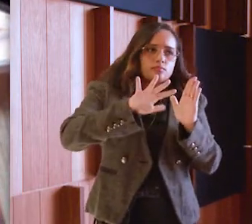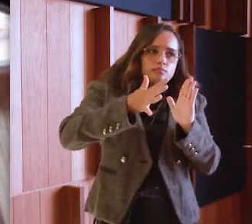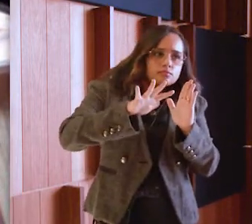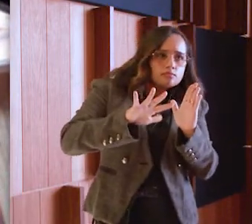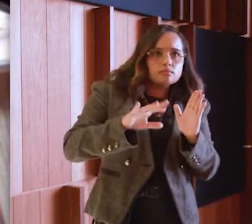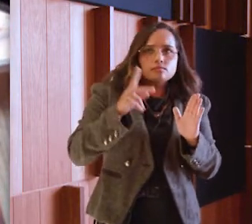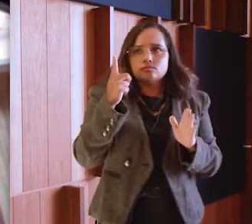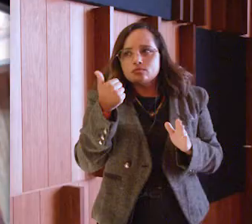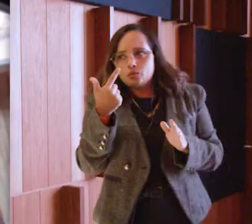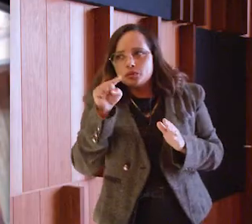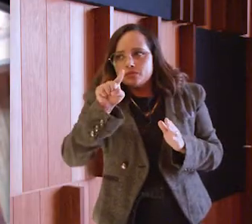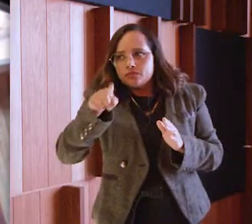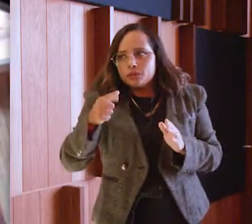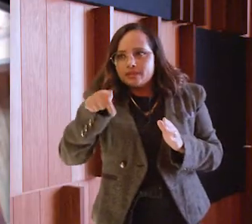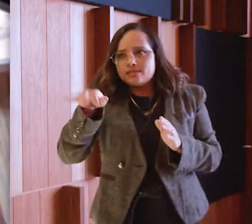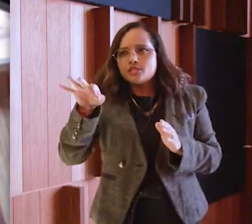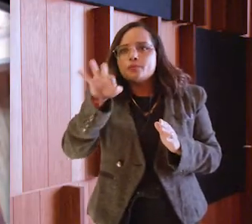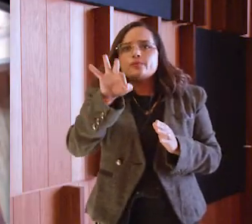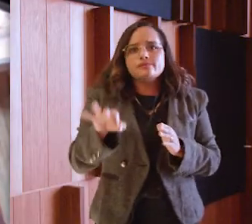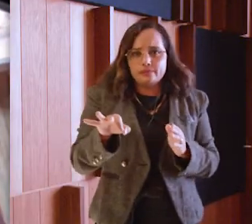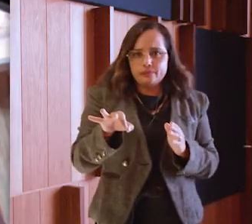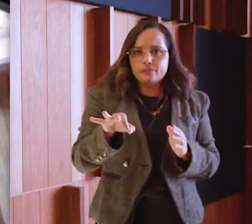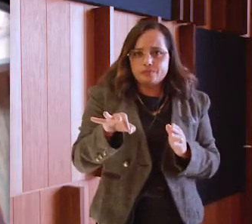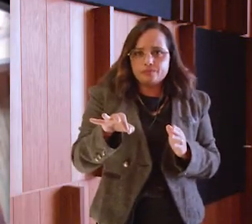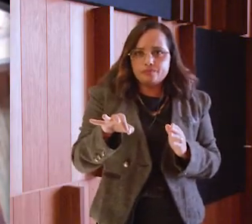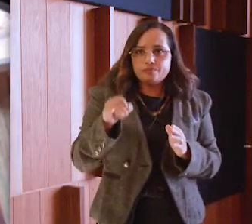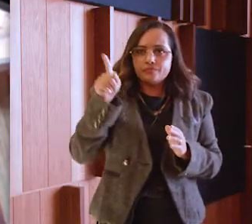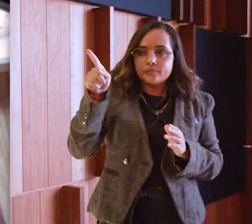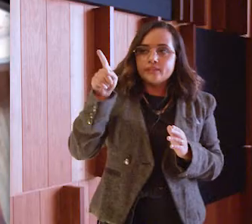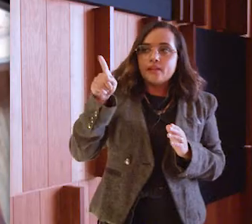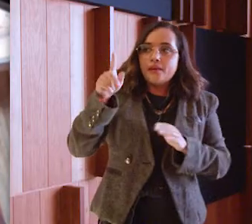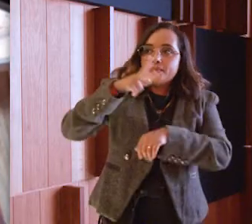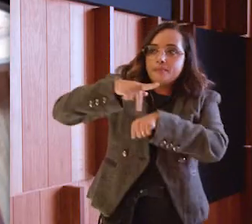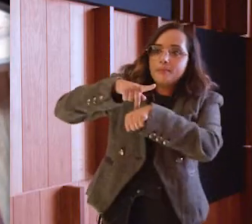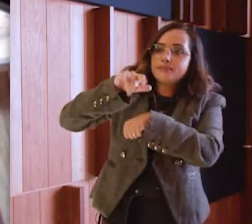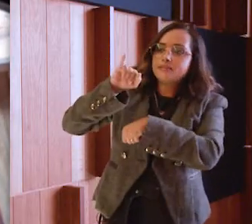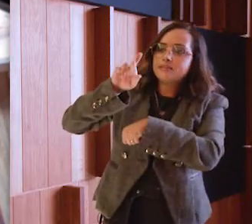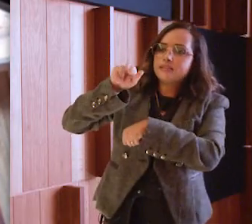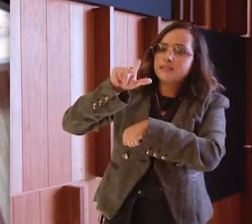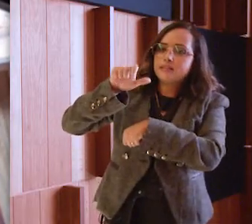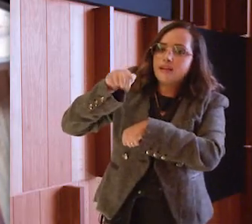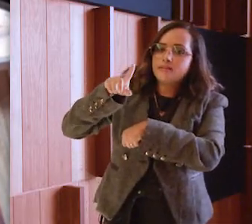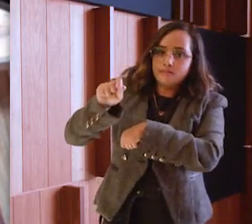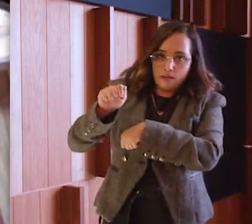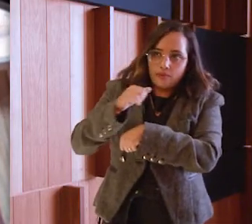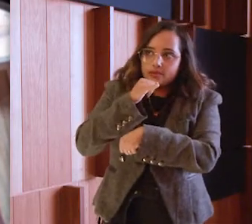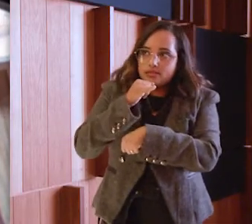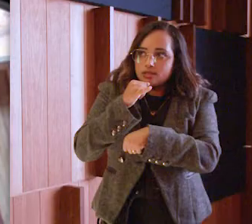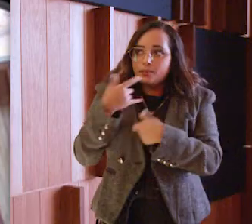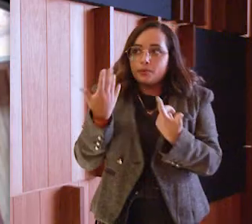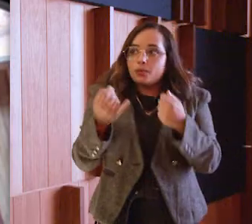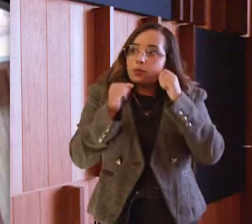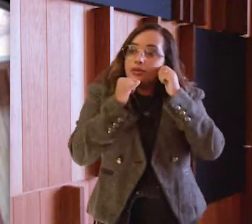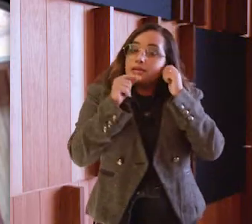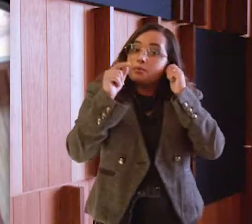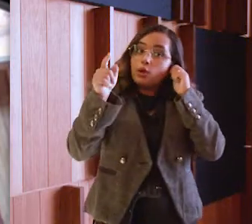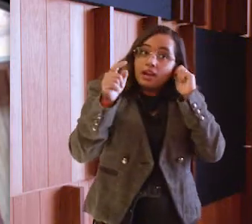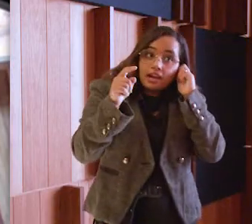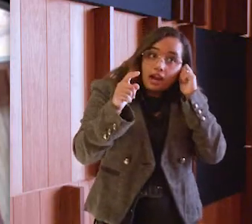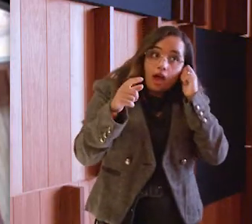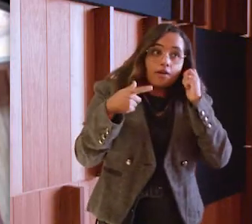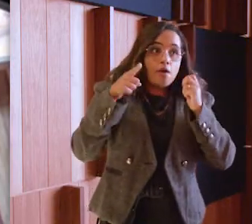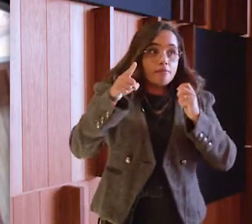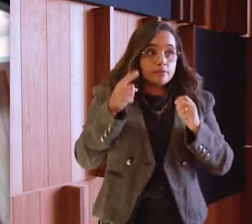750 million euro. So Ireland, instead of allowing some other jurisdiction to collect that 2.5% or whatever the Pillar 2 amount